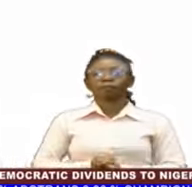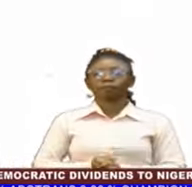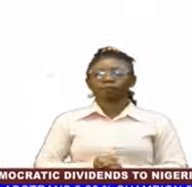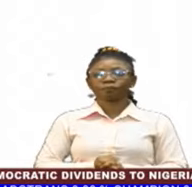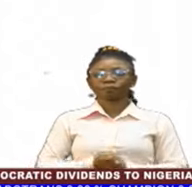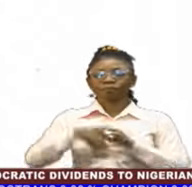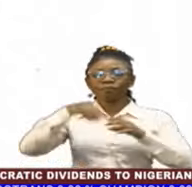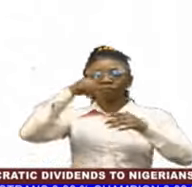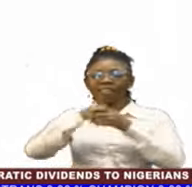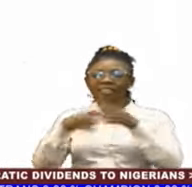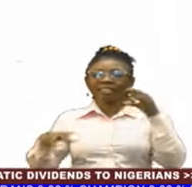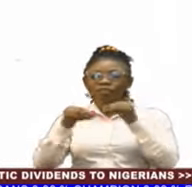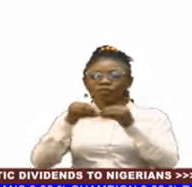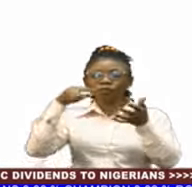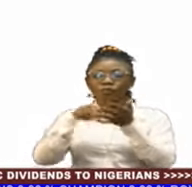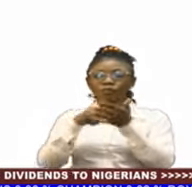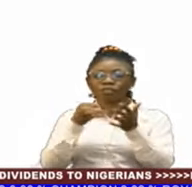In addition to this,